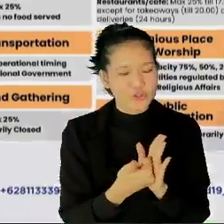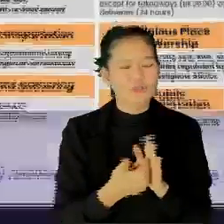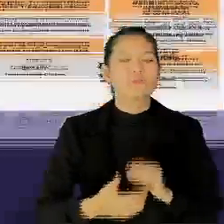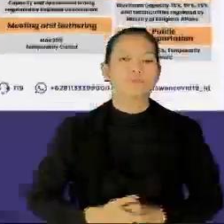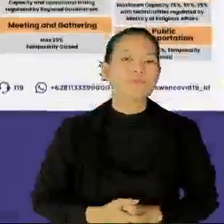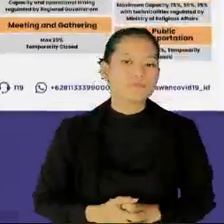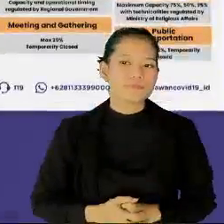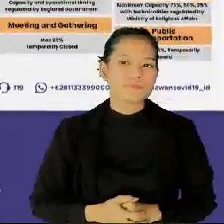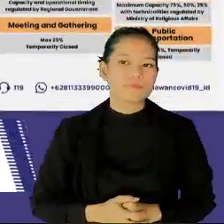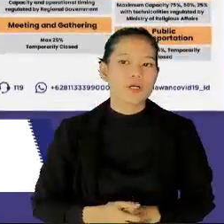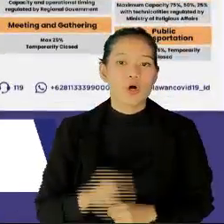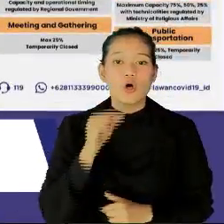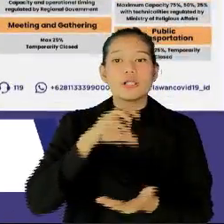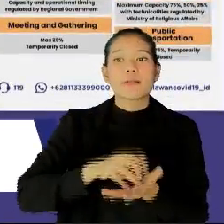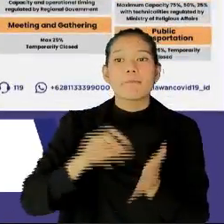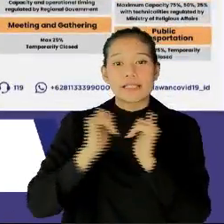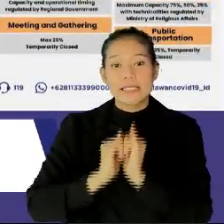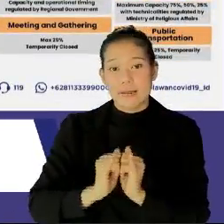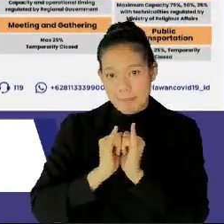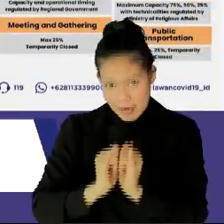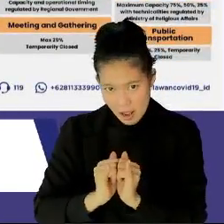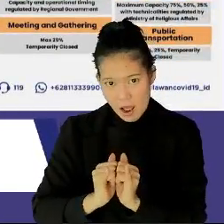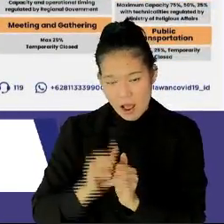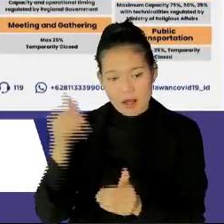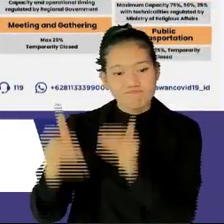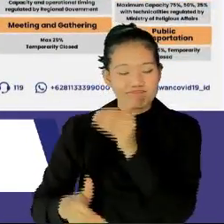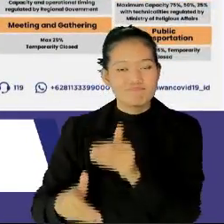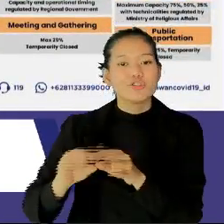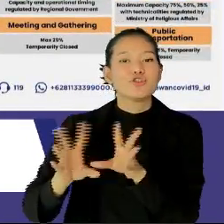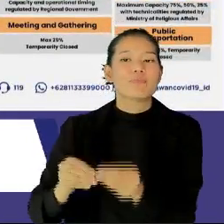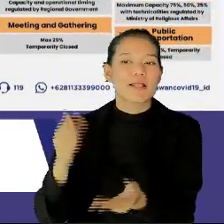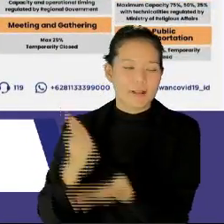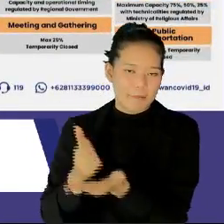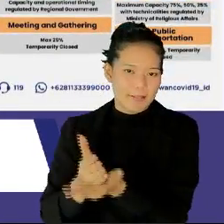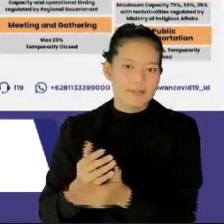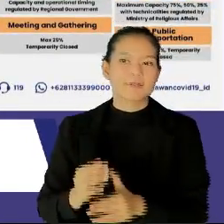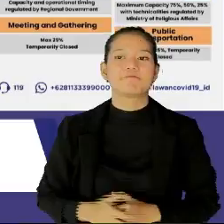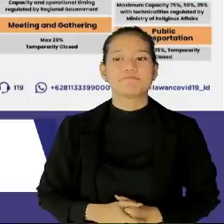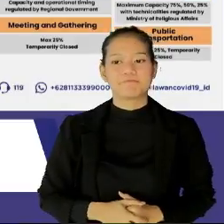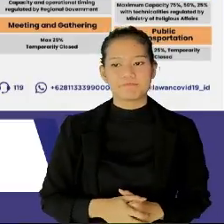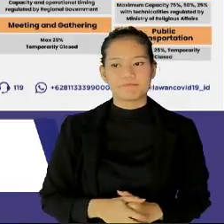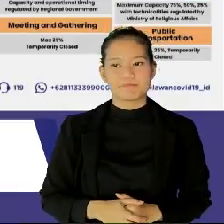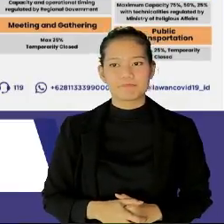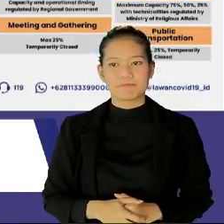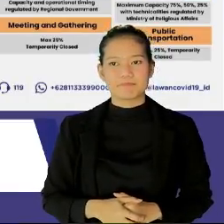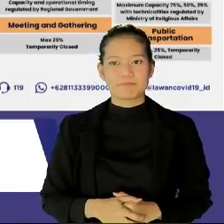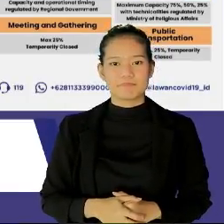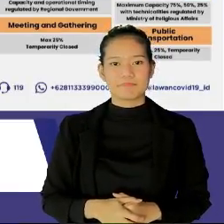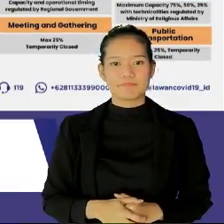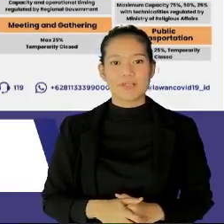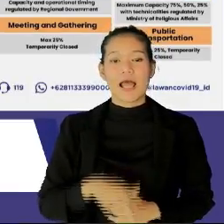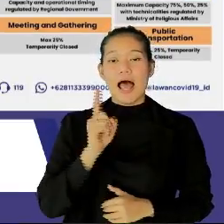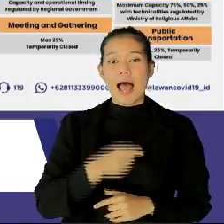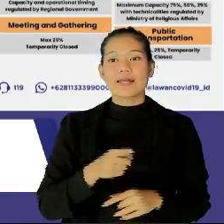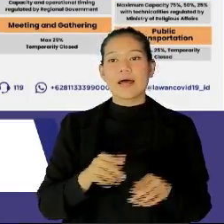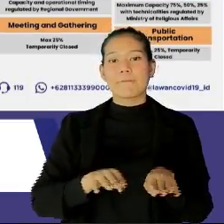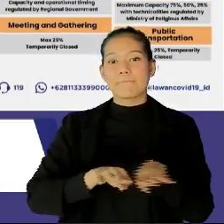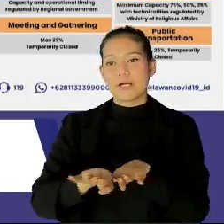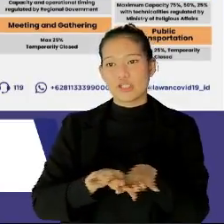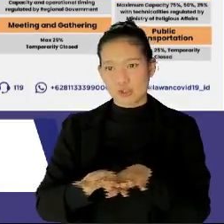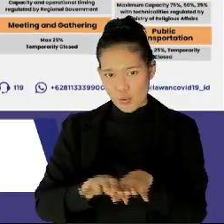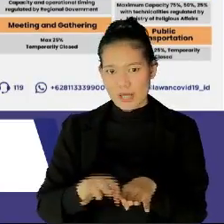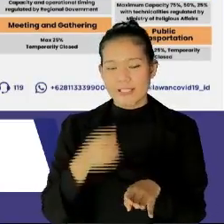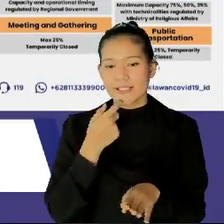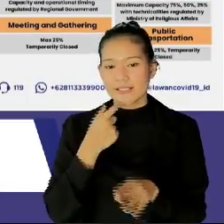places of worship with capacity restriction have been regulated. There is an adjustment in the number